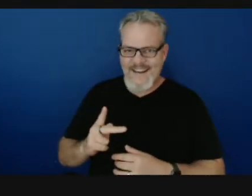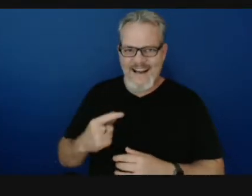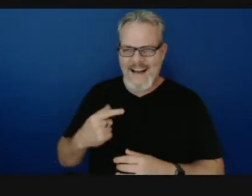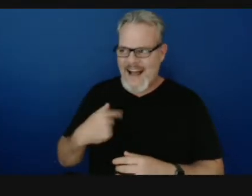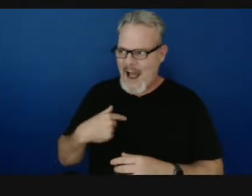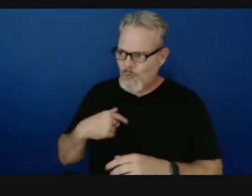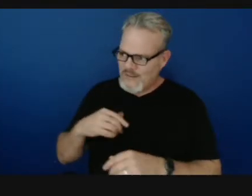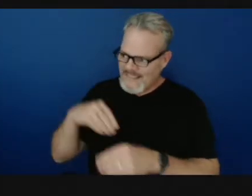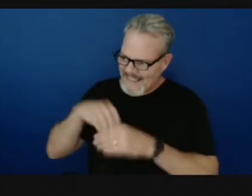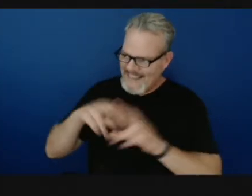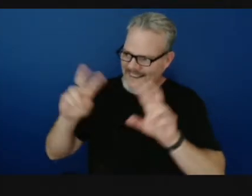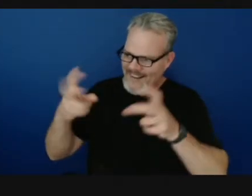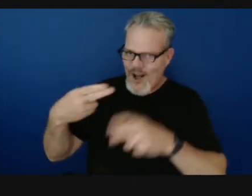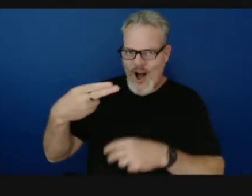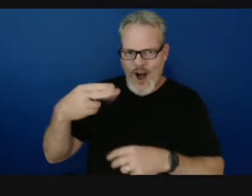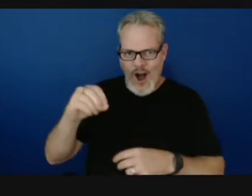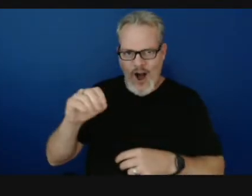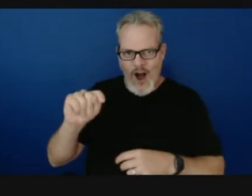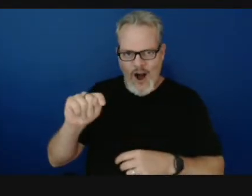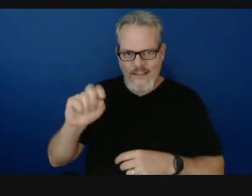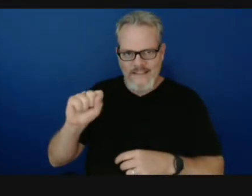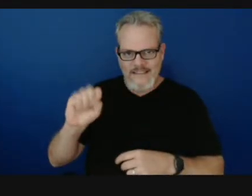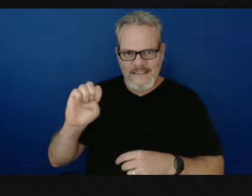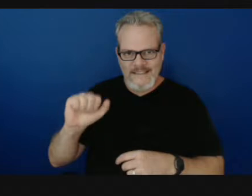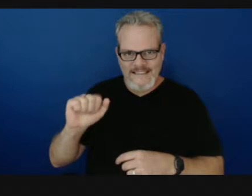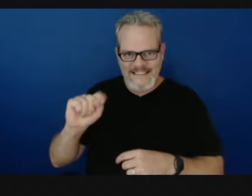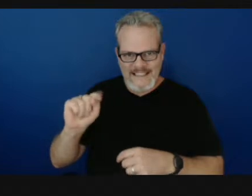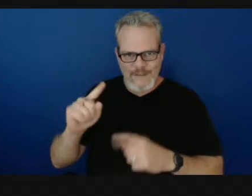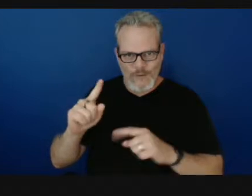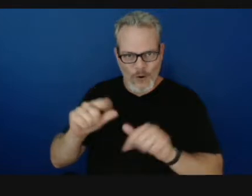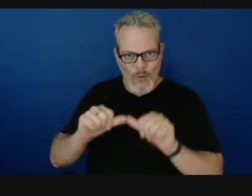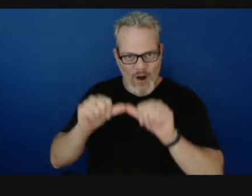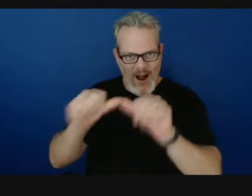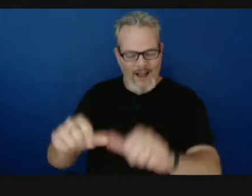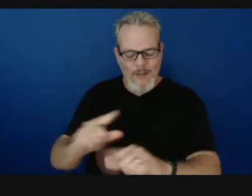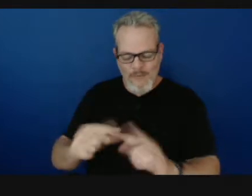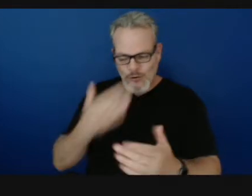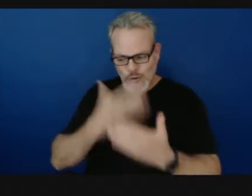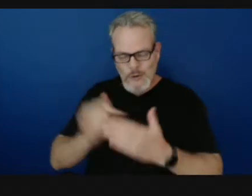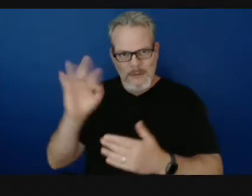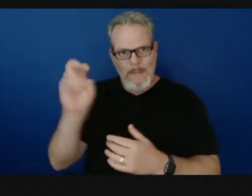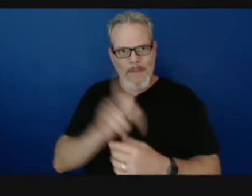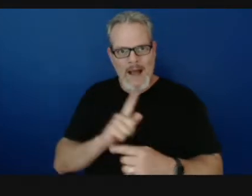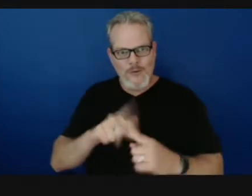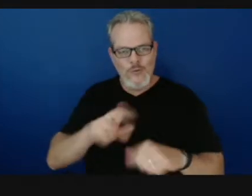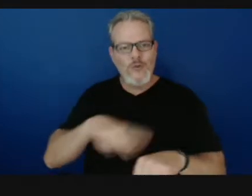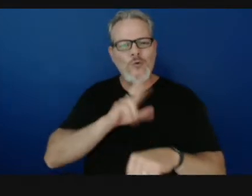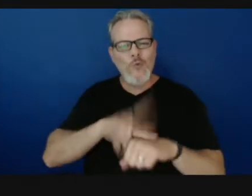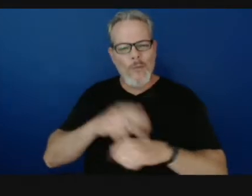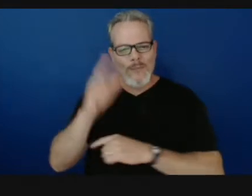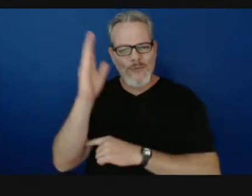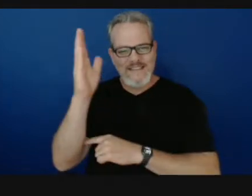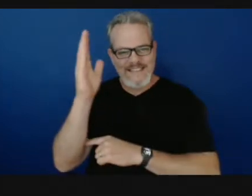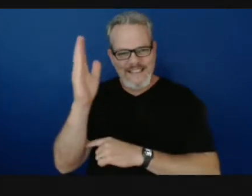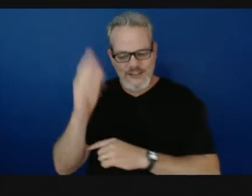little while, or was in the hot seat for a little while. Good to be back to our normal presentation.